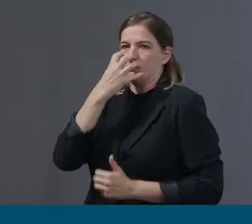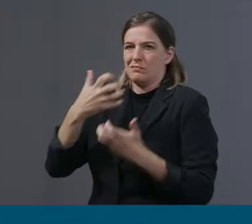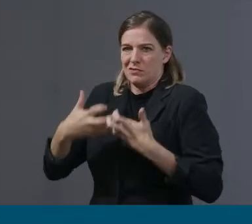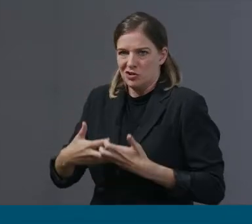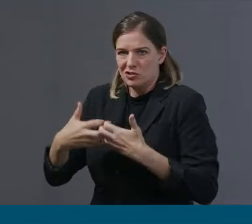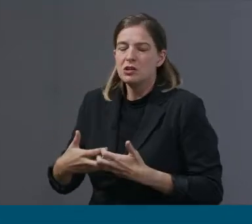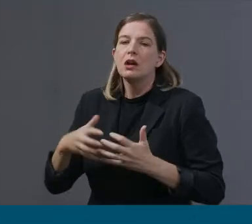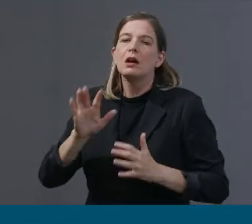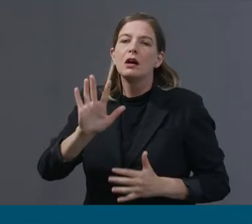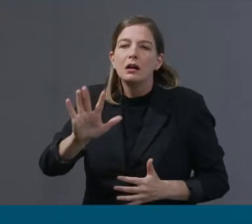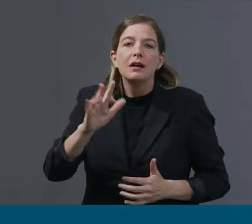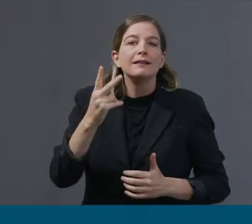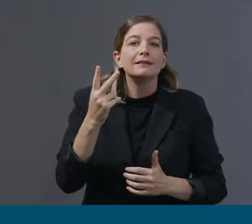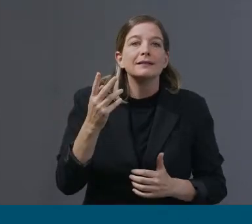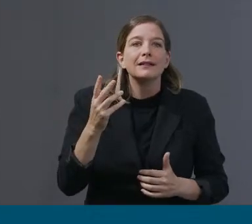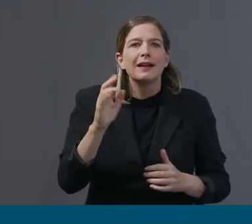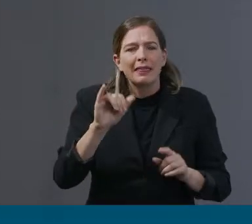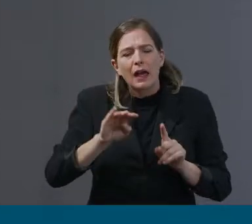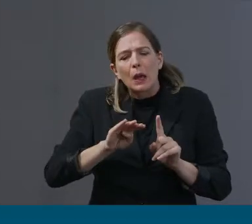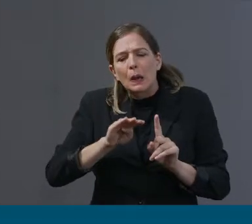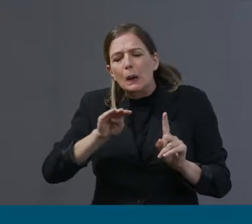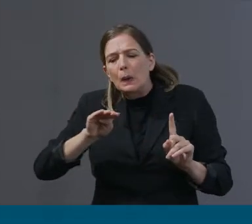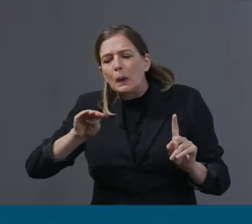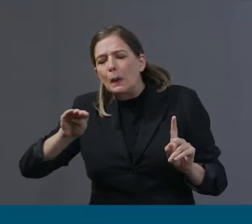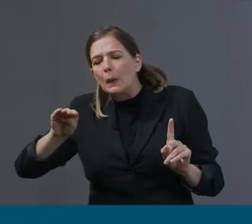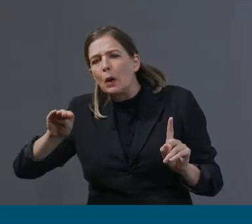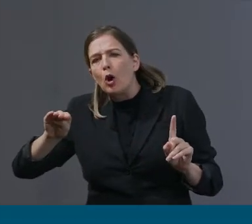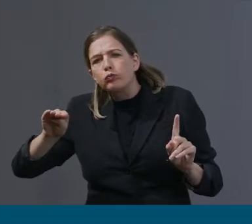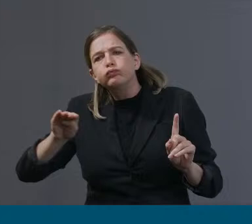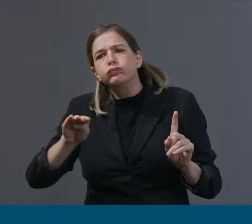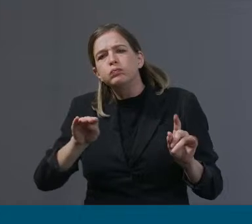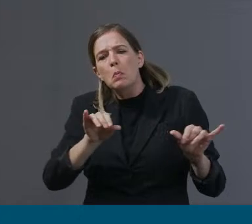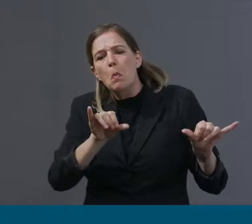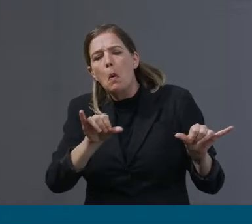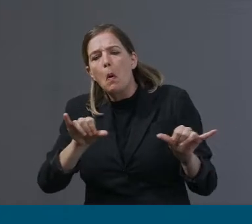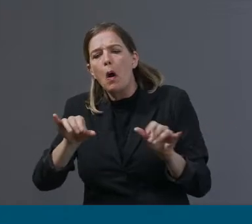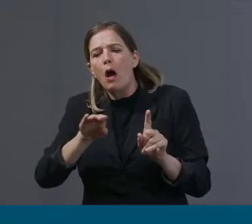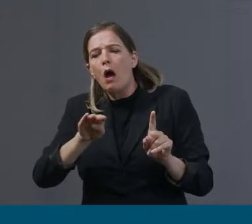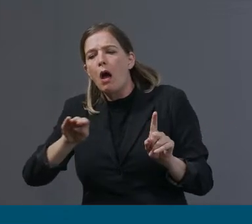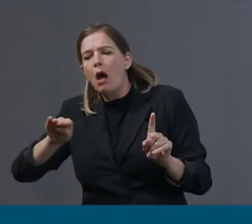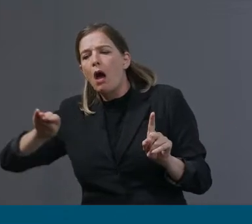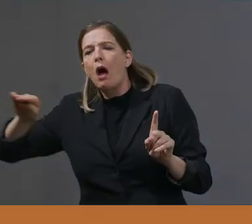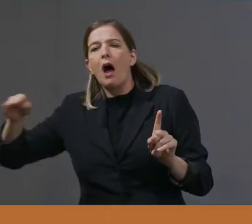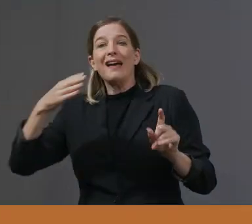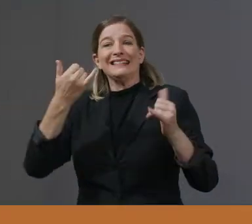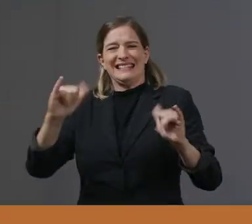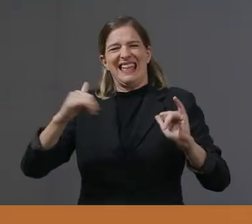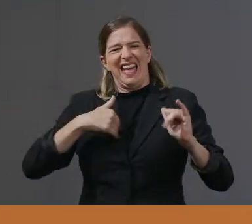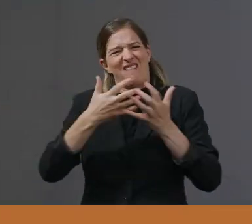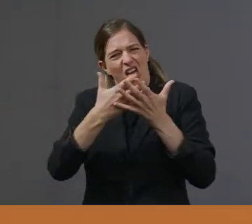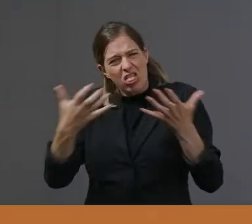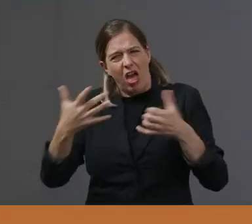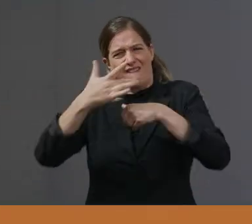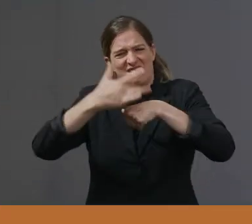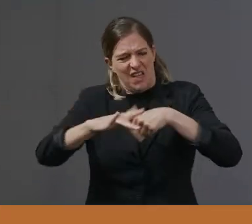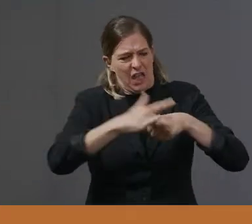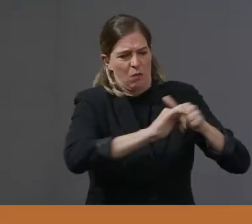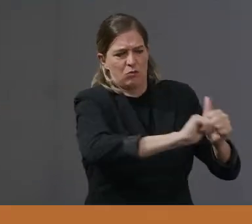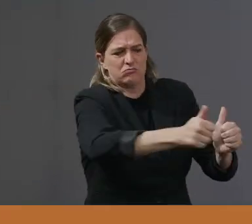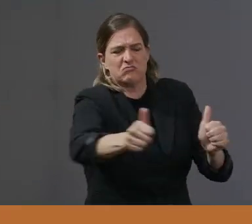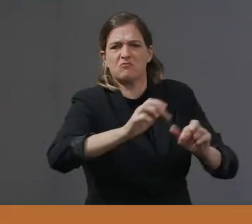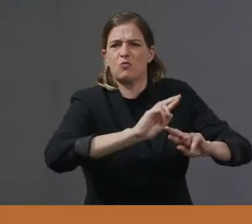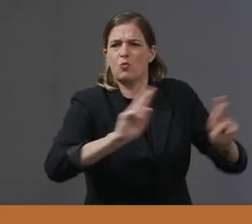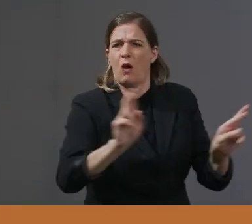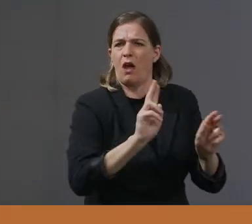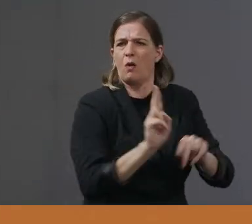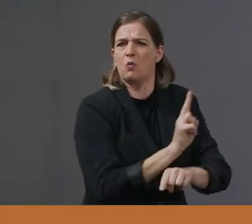flat metric with a lot of capacity. Let's talk about testing.